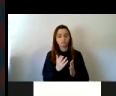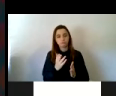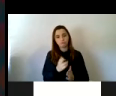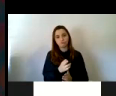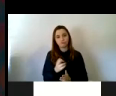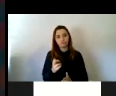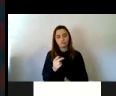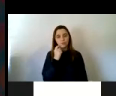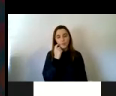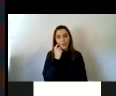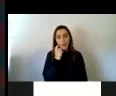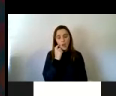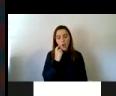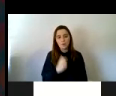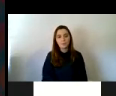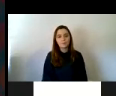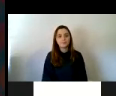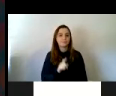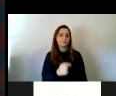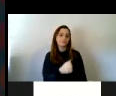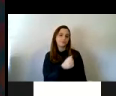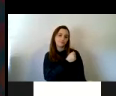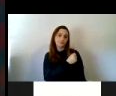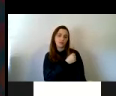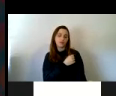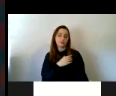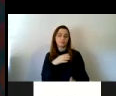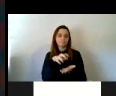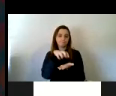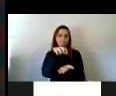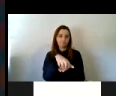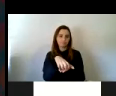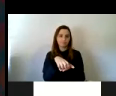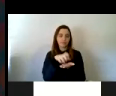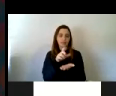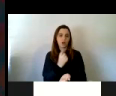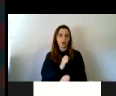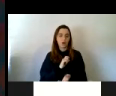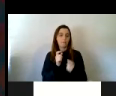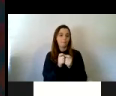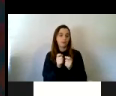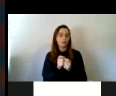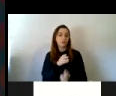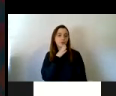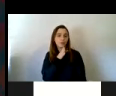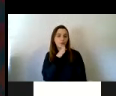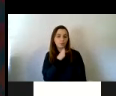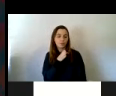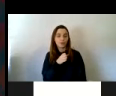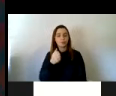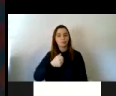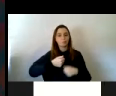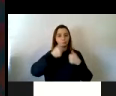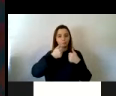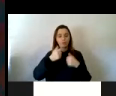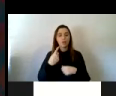And this is our building. It's close to the train station. 10 boy and 10 girl